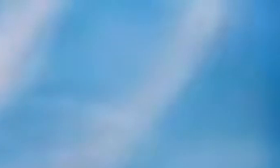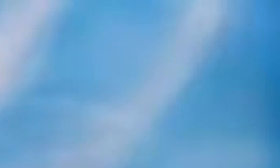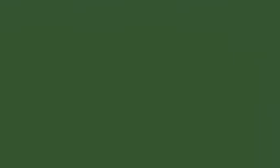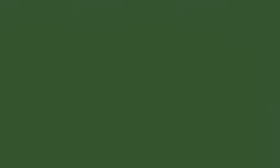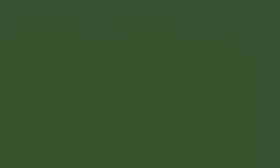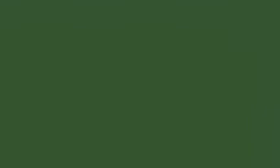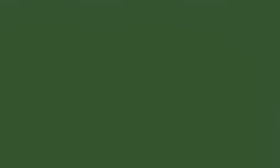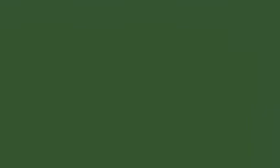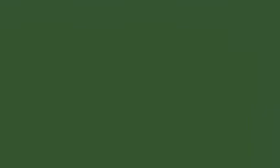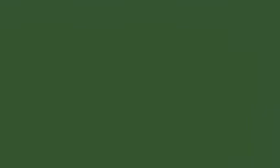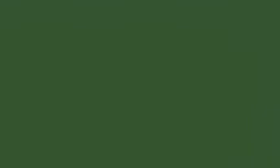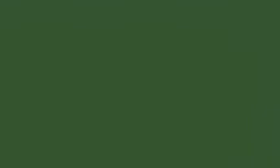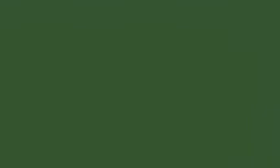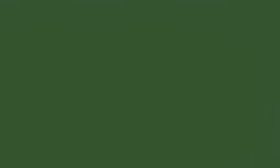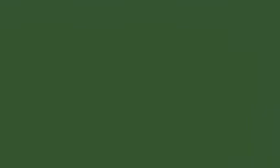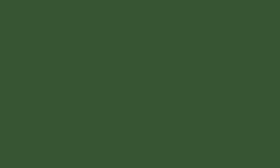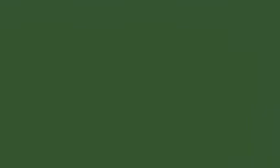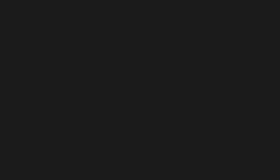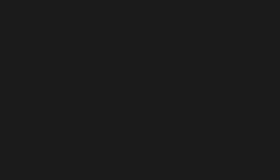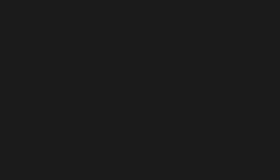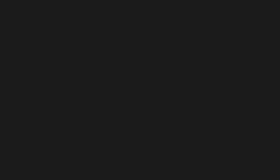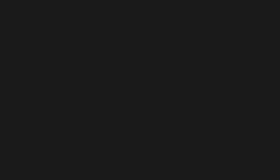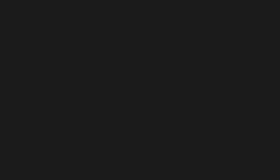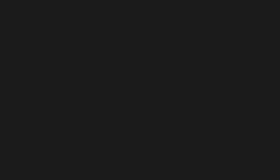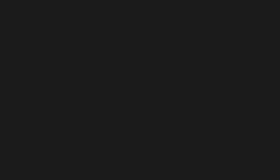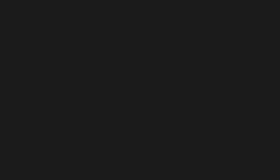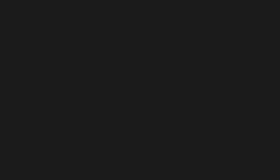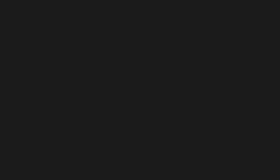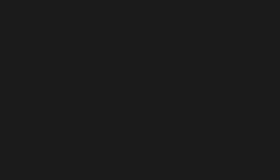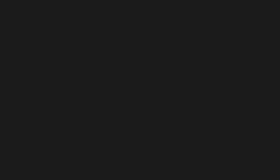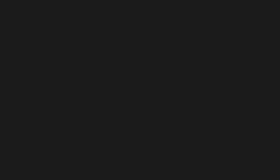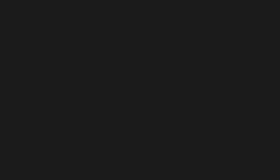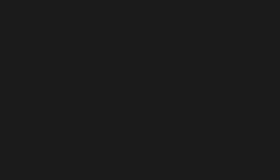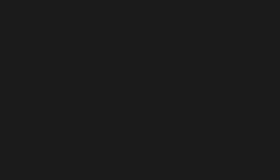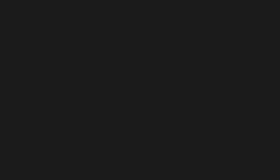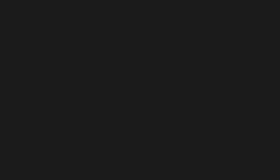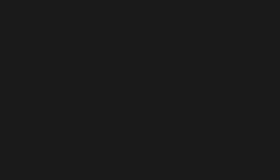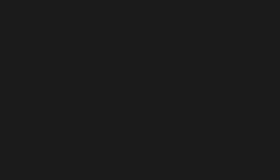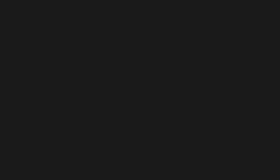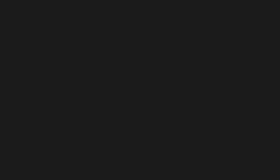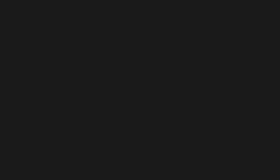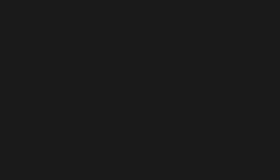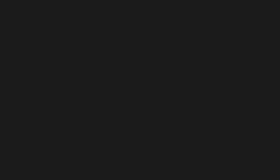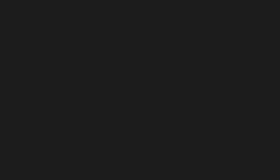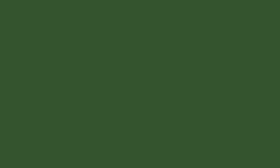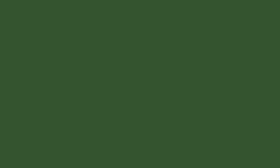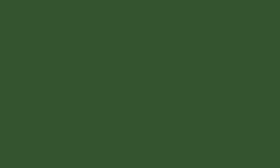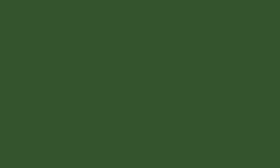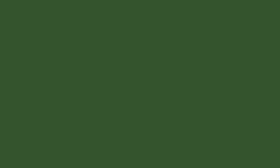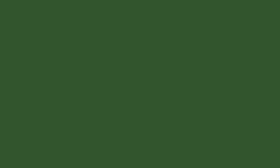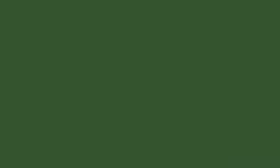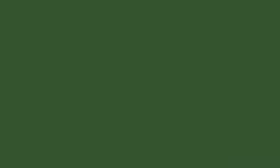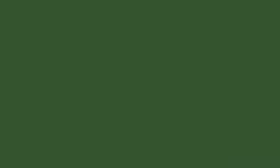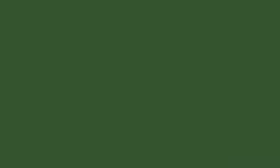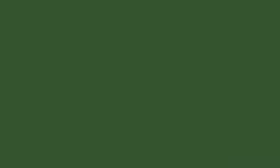Do they call you Mr. McDermott? I get that and hi professor in emails. Wow.